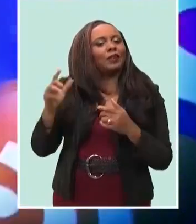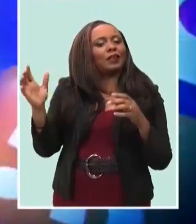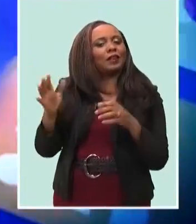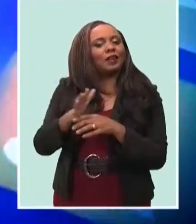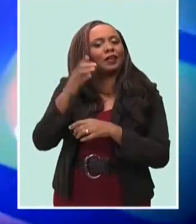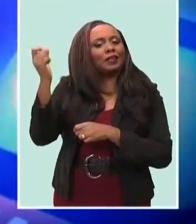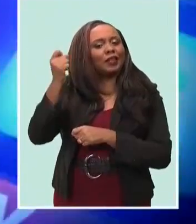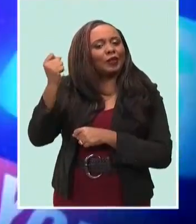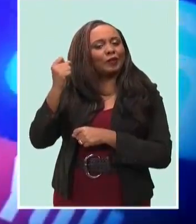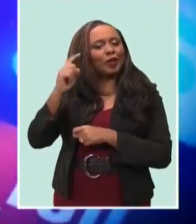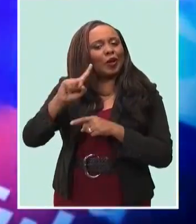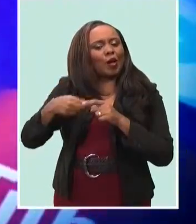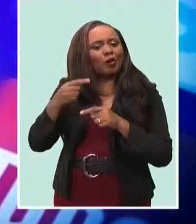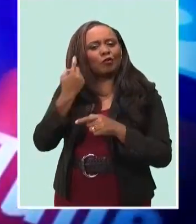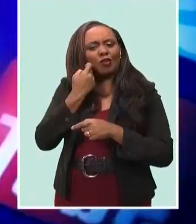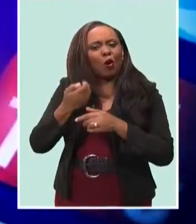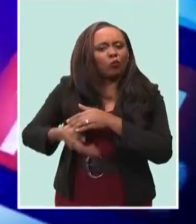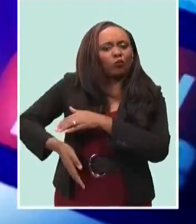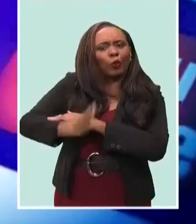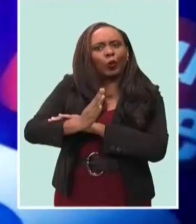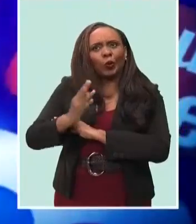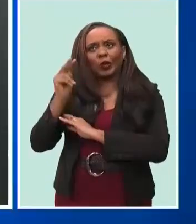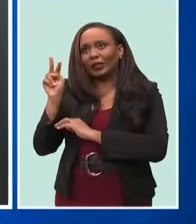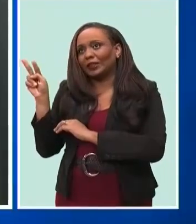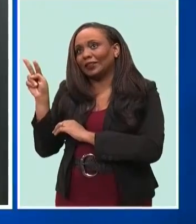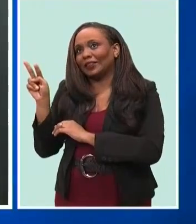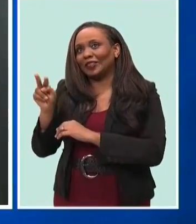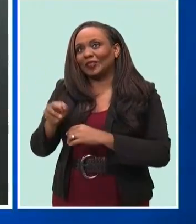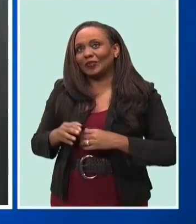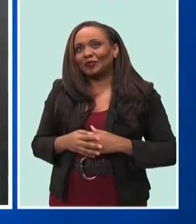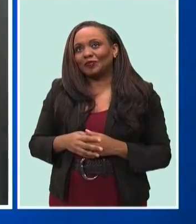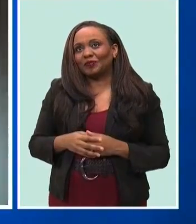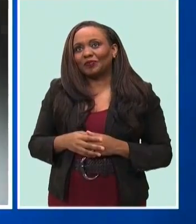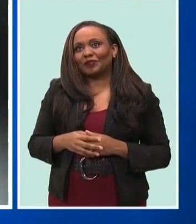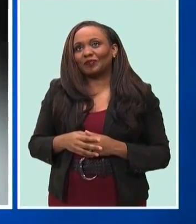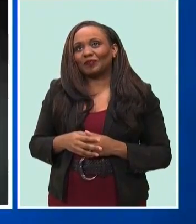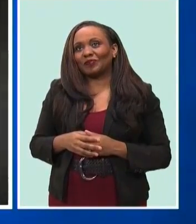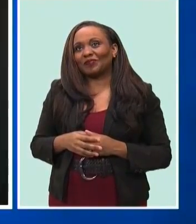celebrated after scoring a goal during a recent game.